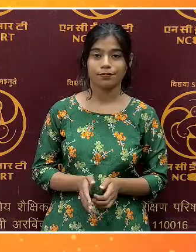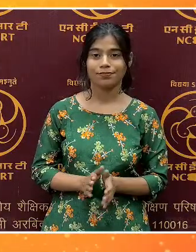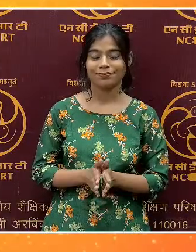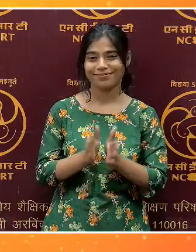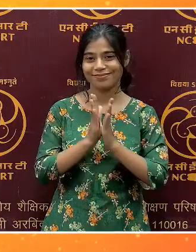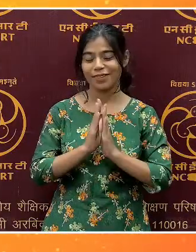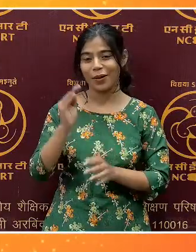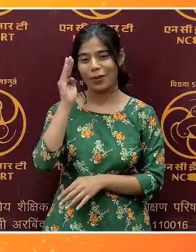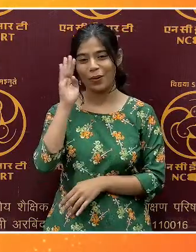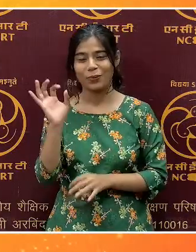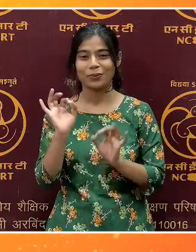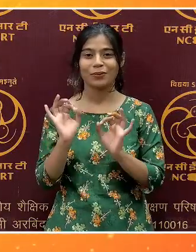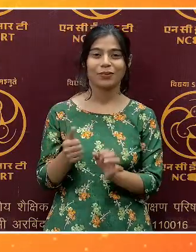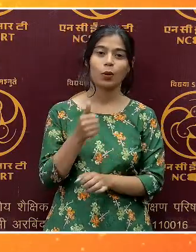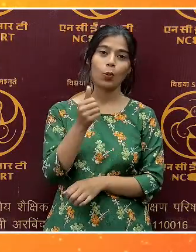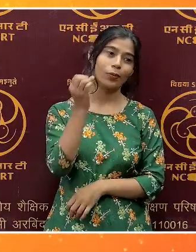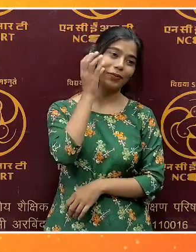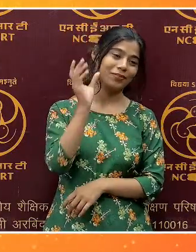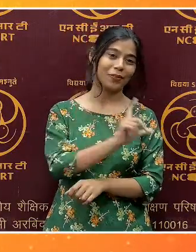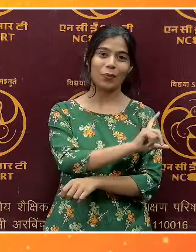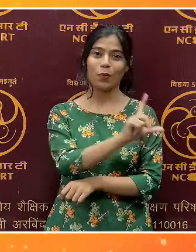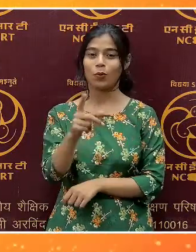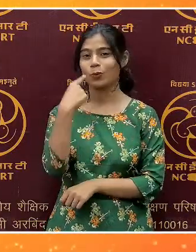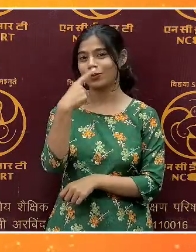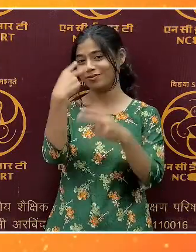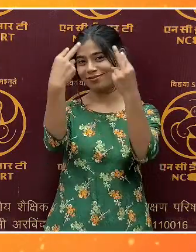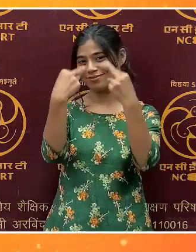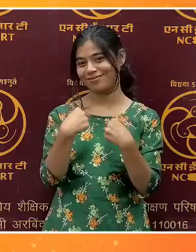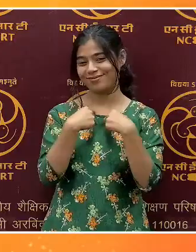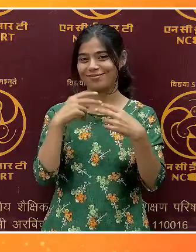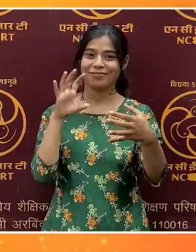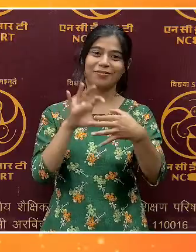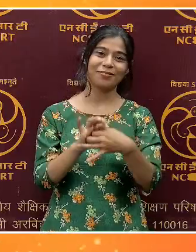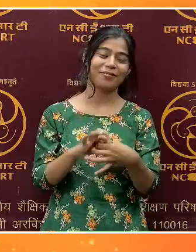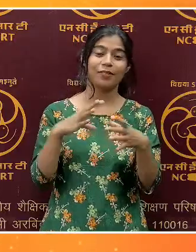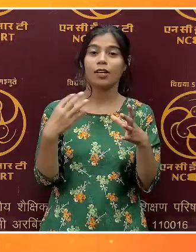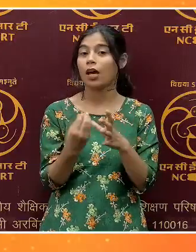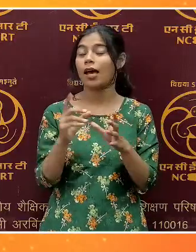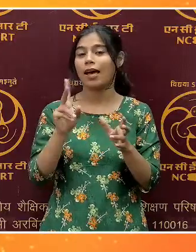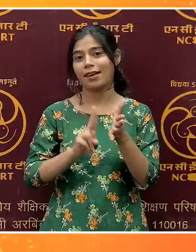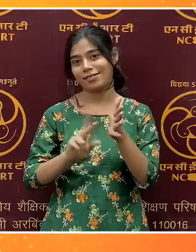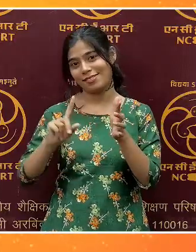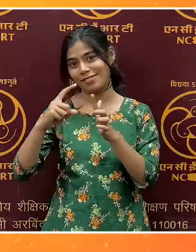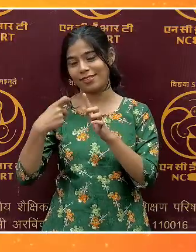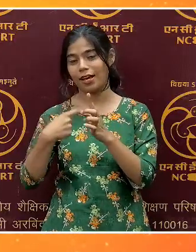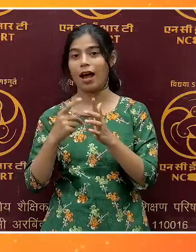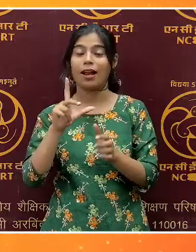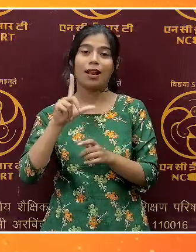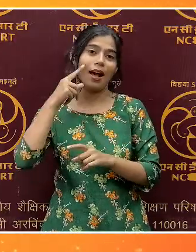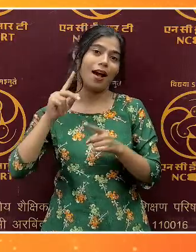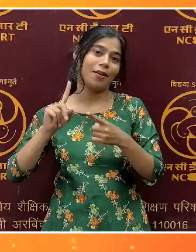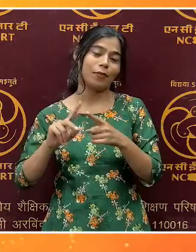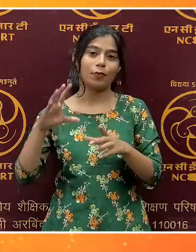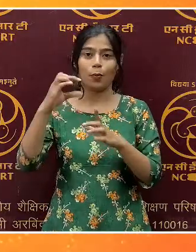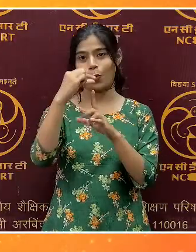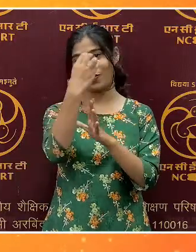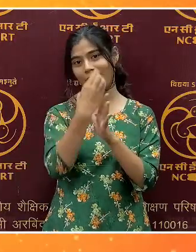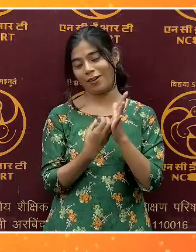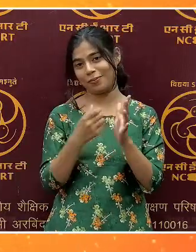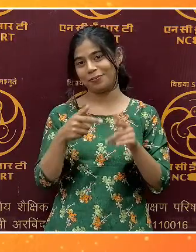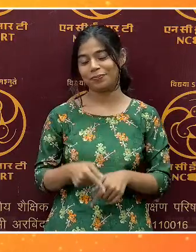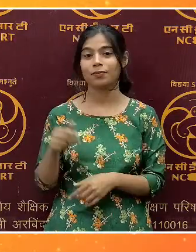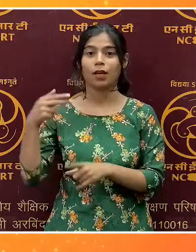Hello, Namaskar and very good afternoon to all the viewers connected with us on NCERT's live and interactive program. I